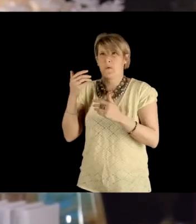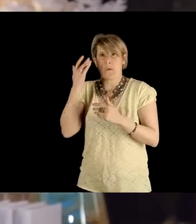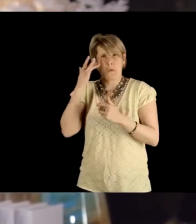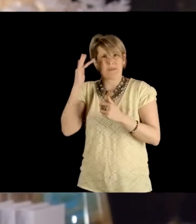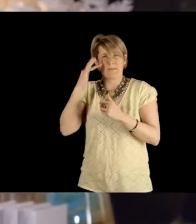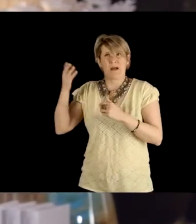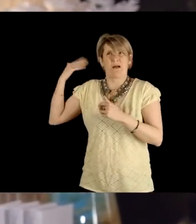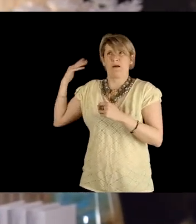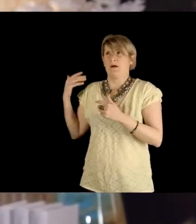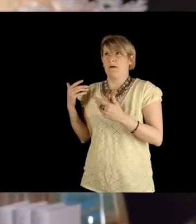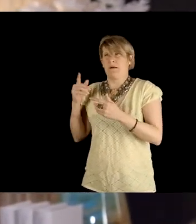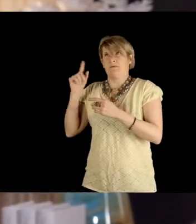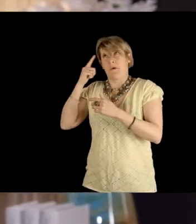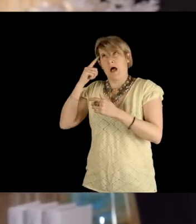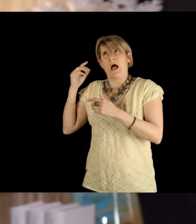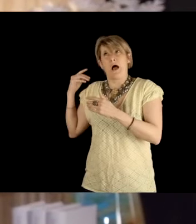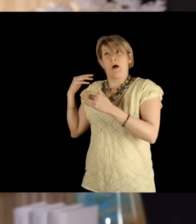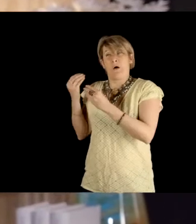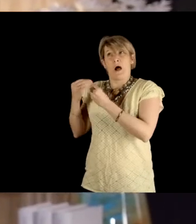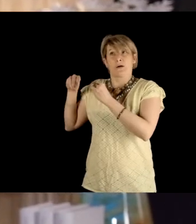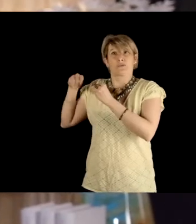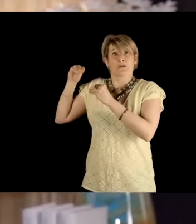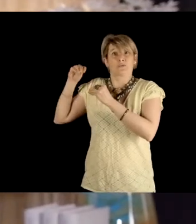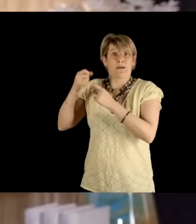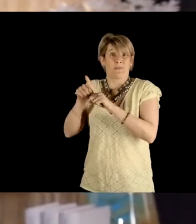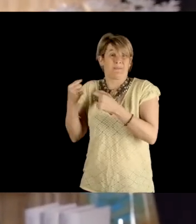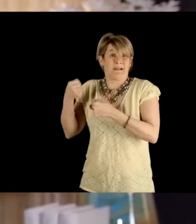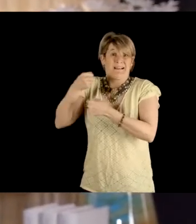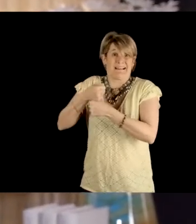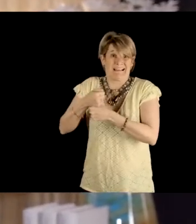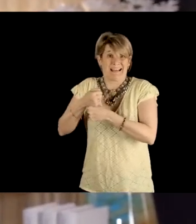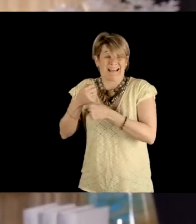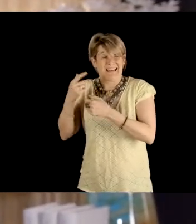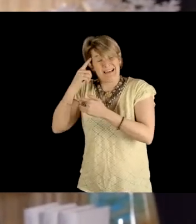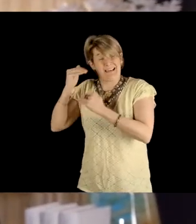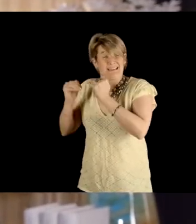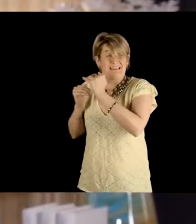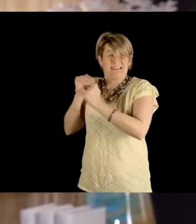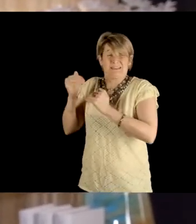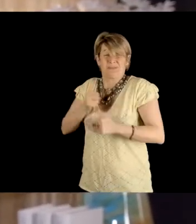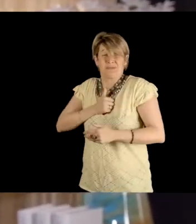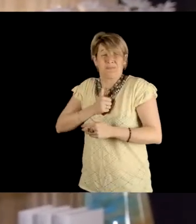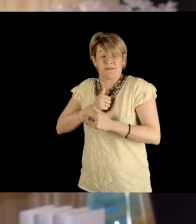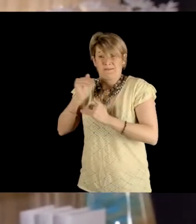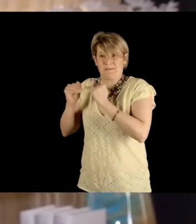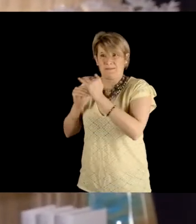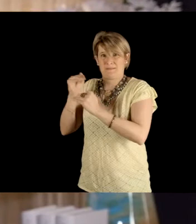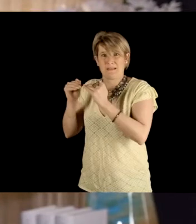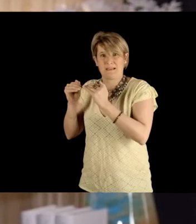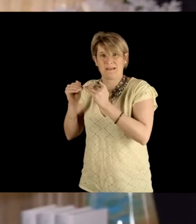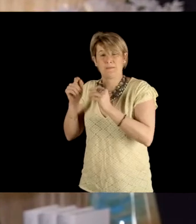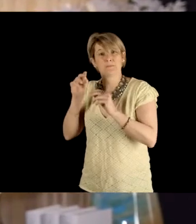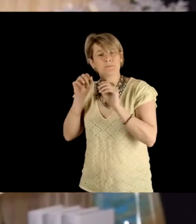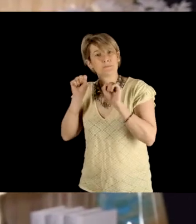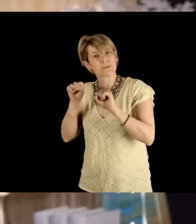aside a regular place for daily meditation or practice. Routine helps tremendously.